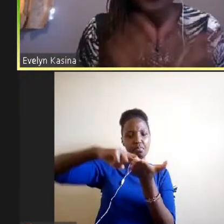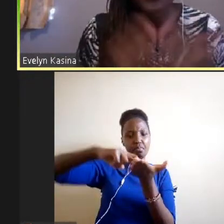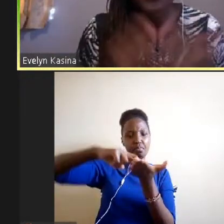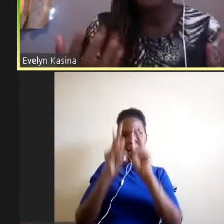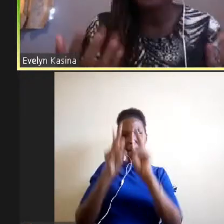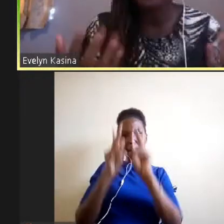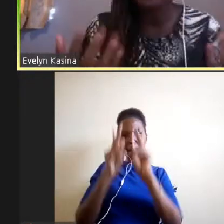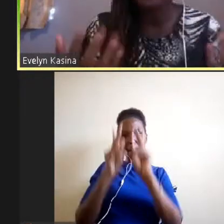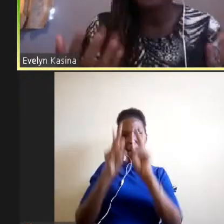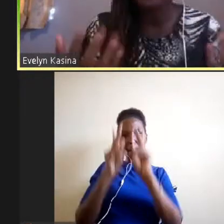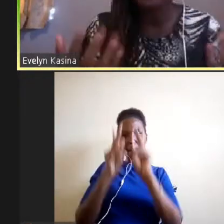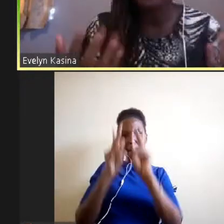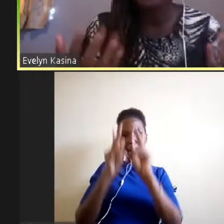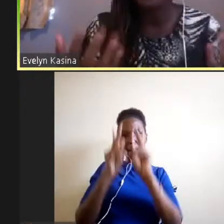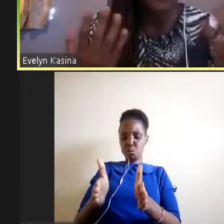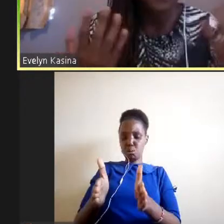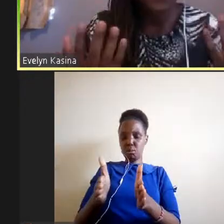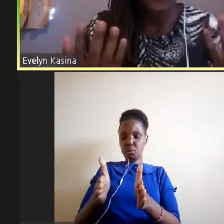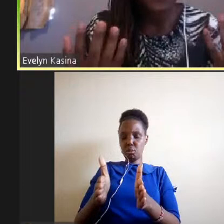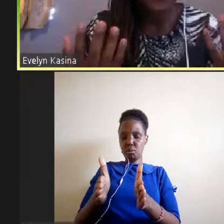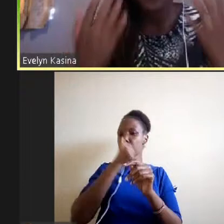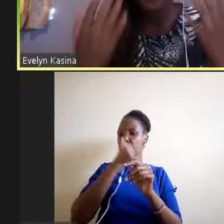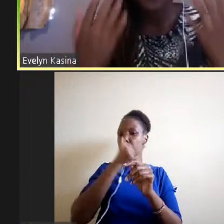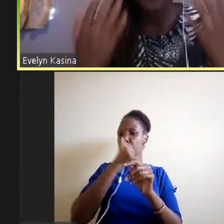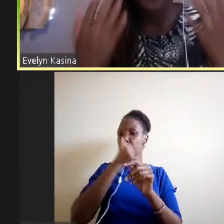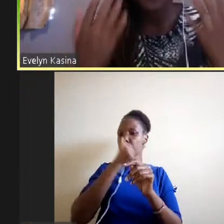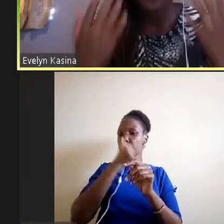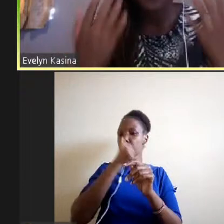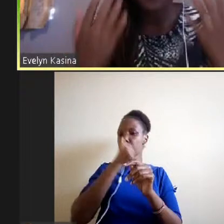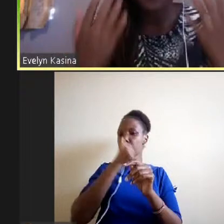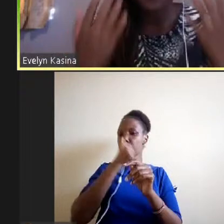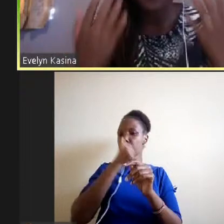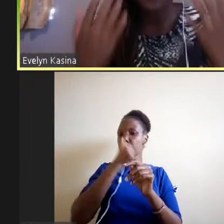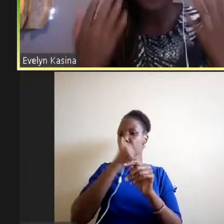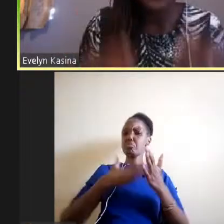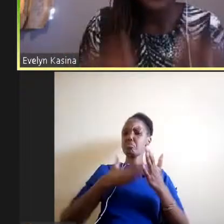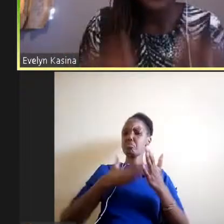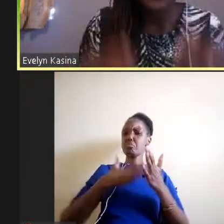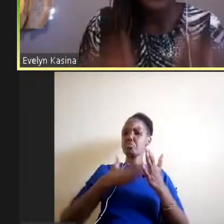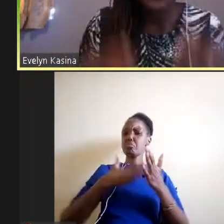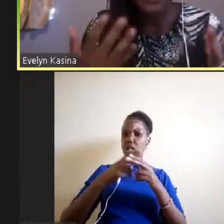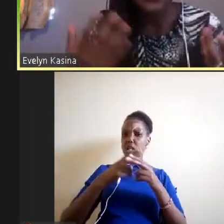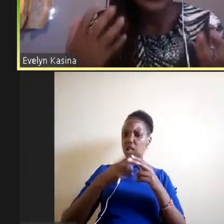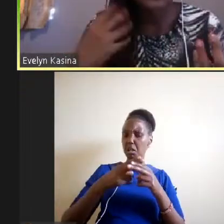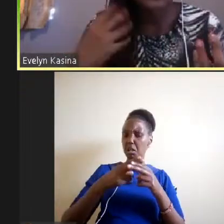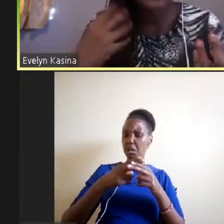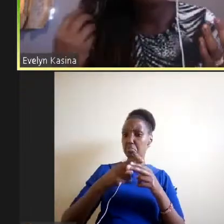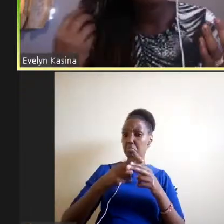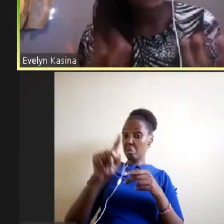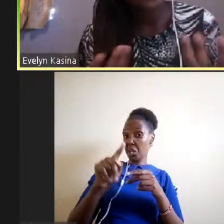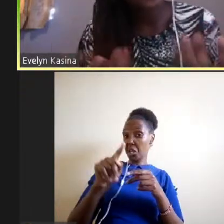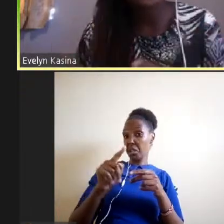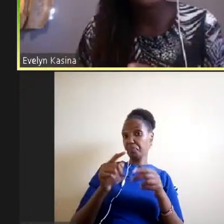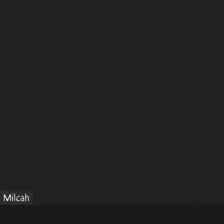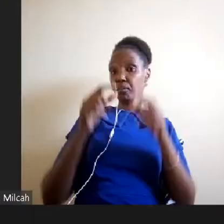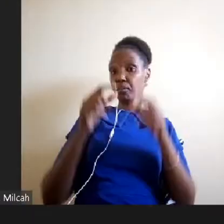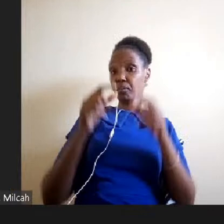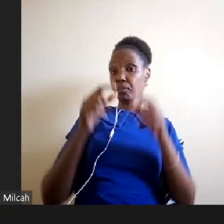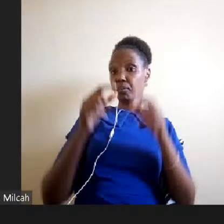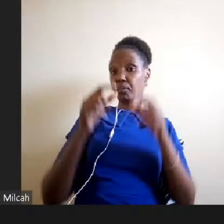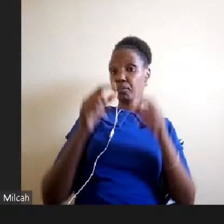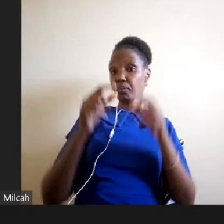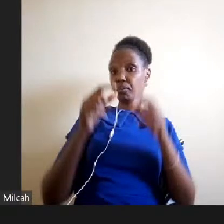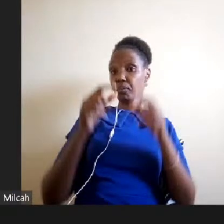that constitute to who you are. And if I can give an example of myself, my name is Evelyn. I wear glasses. I have dreadlocks. I